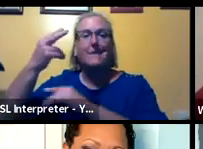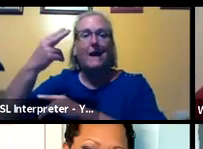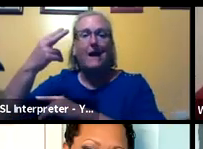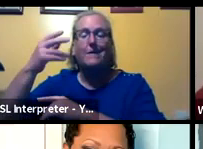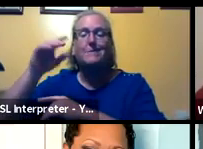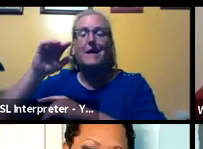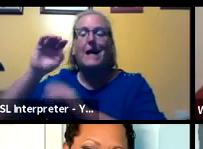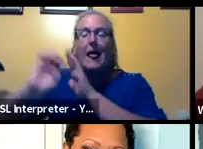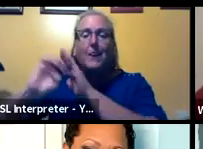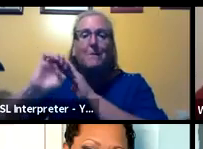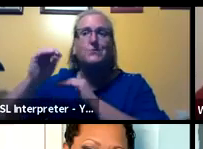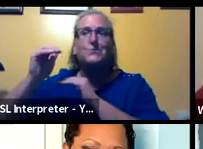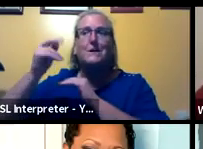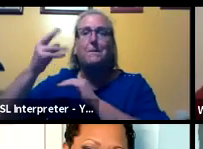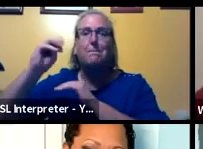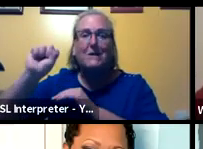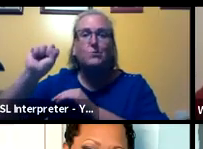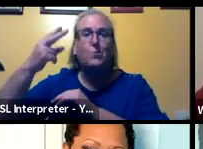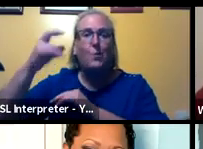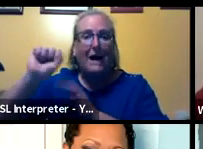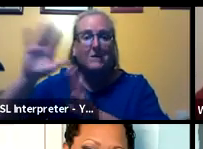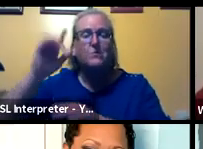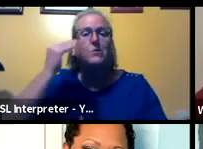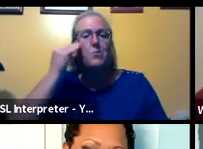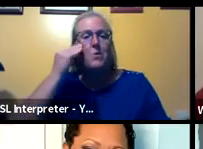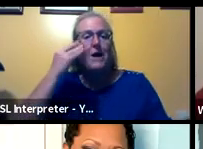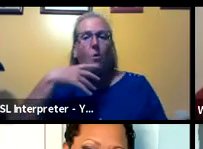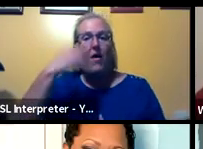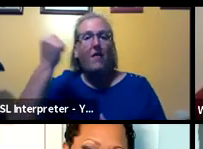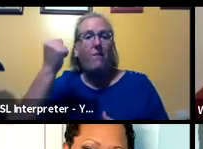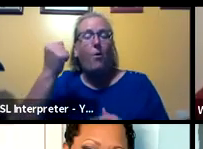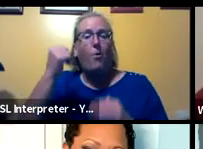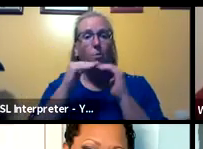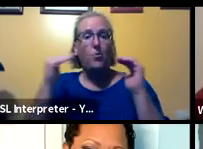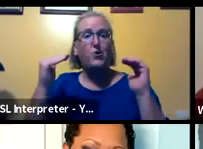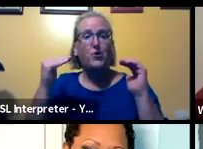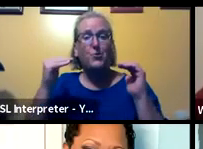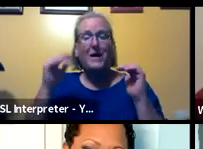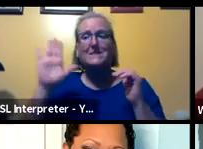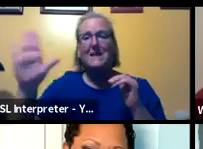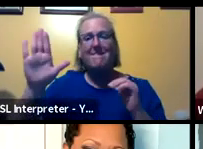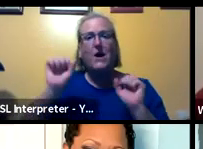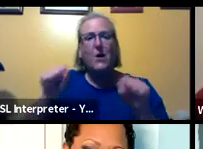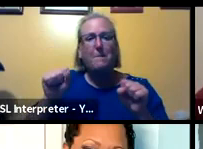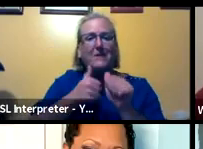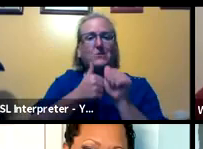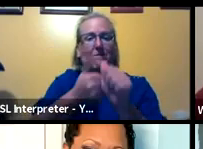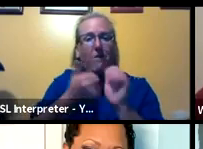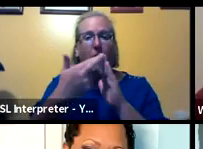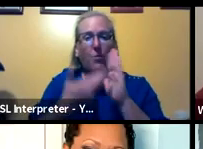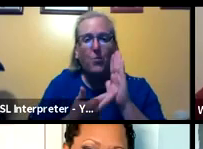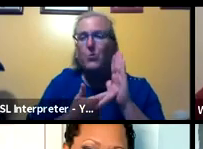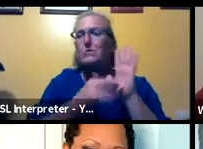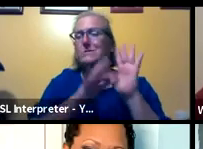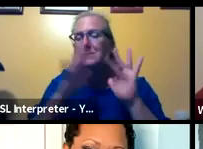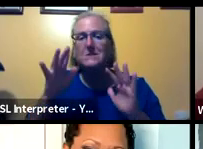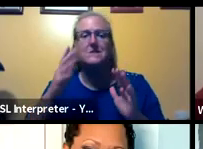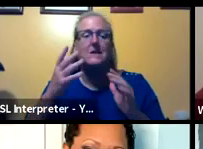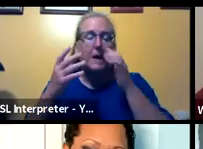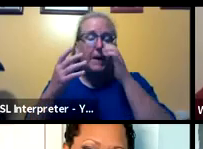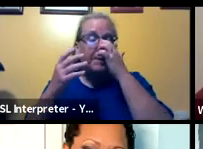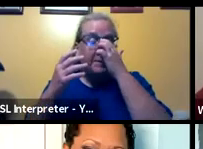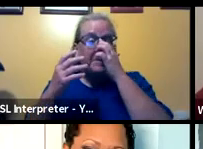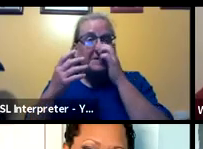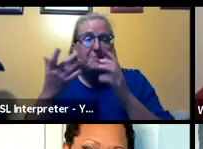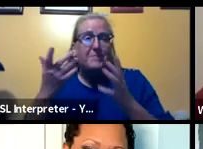than because we know in the older grades, the ability to follow rules and protocols and the protocols are more